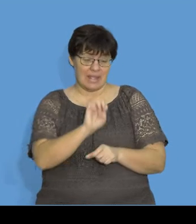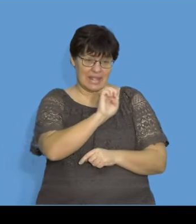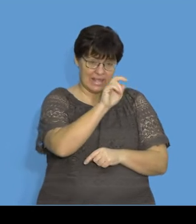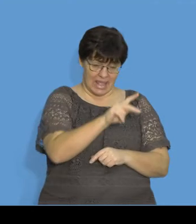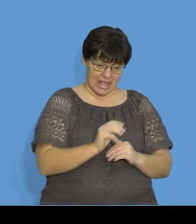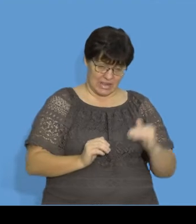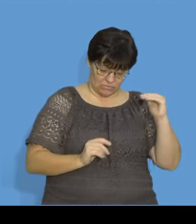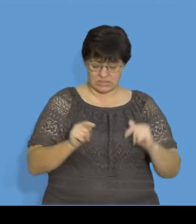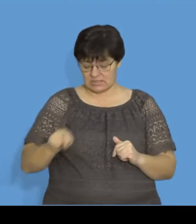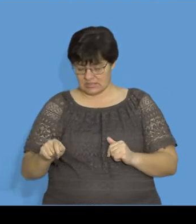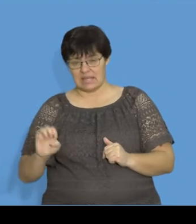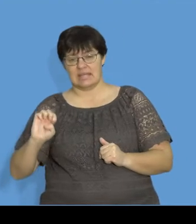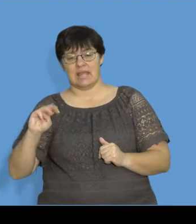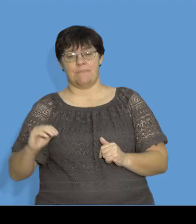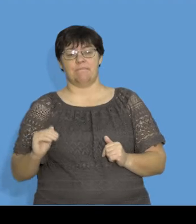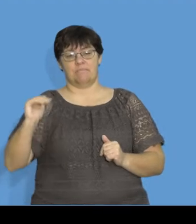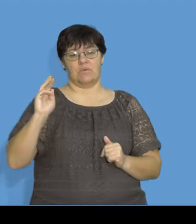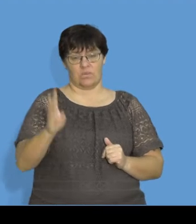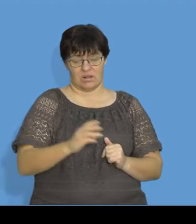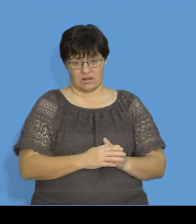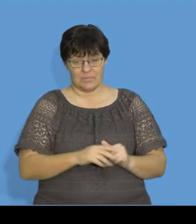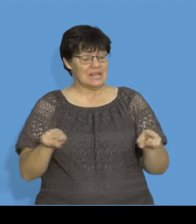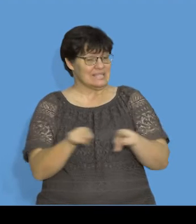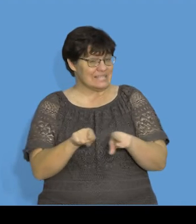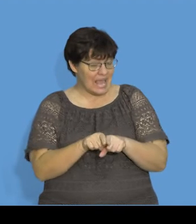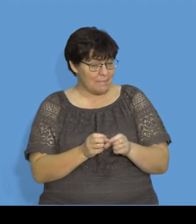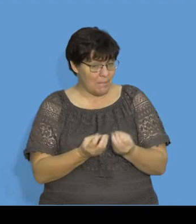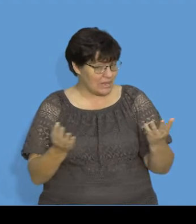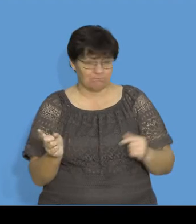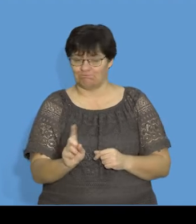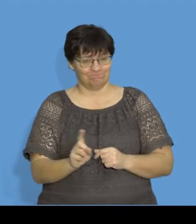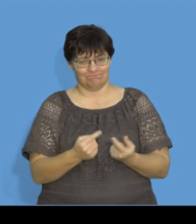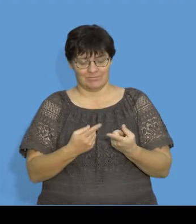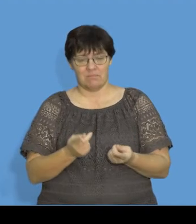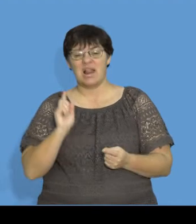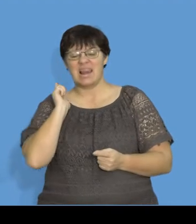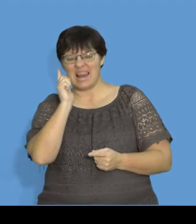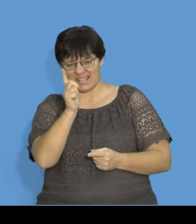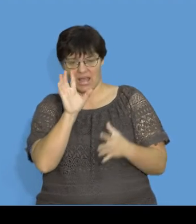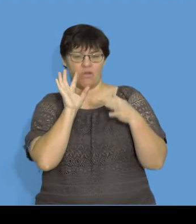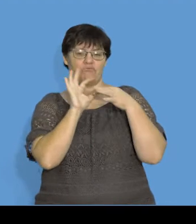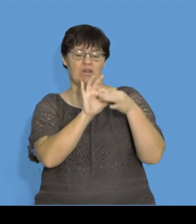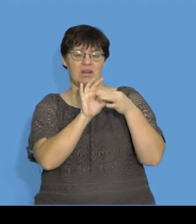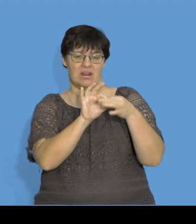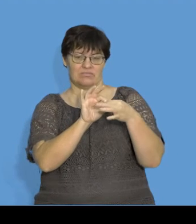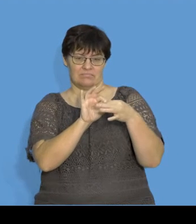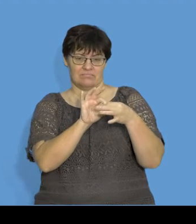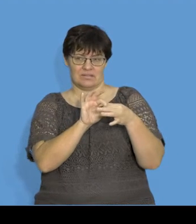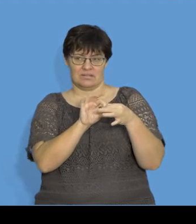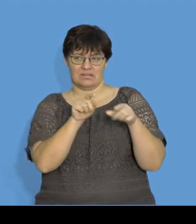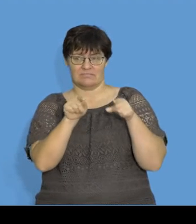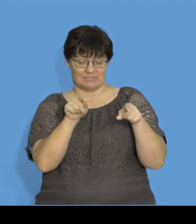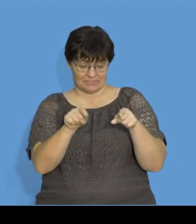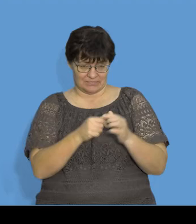increase EK, okay? We are going to look later on at the relationship between those